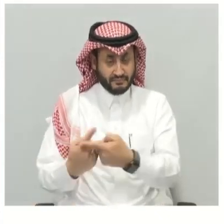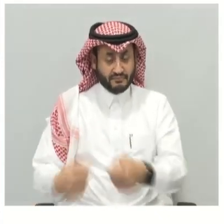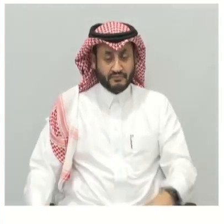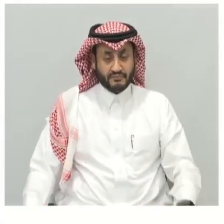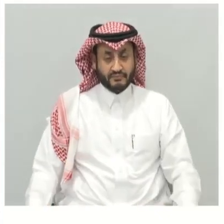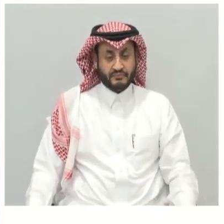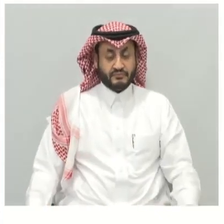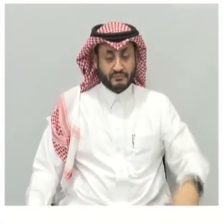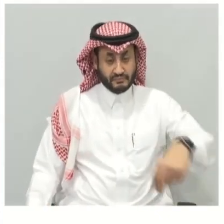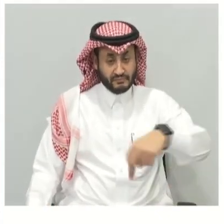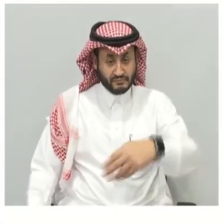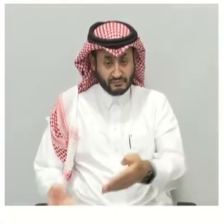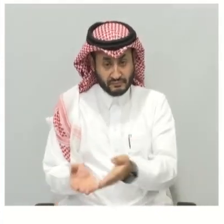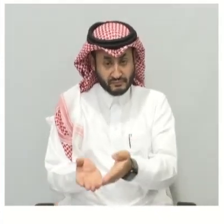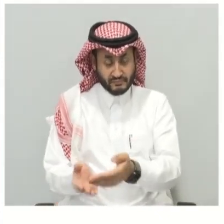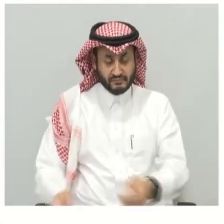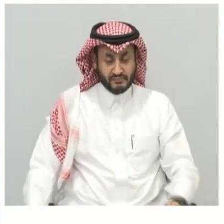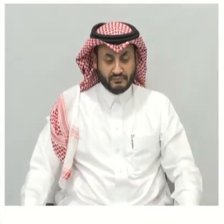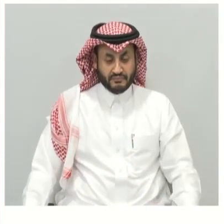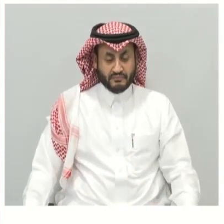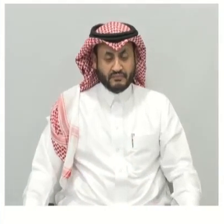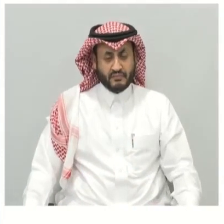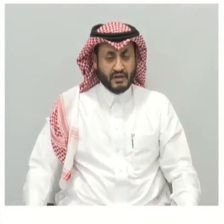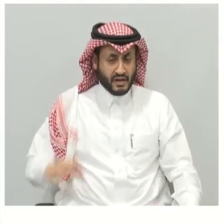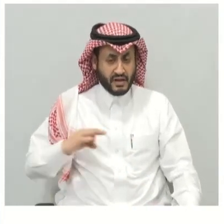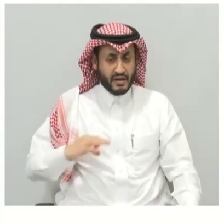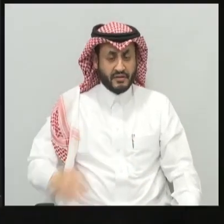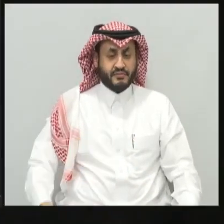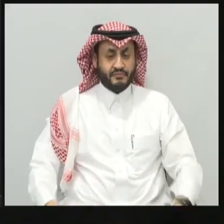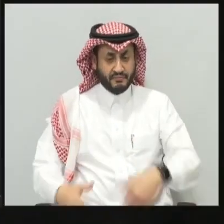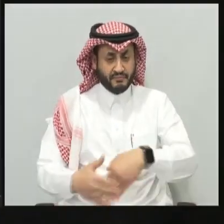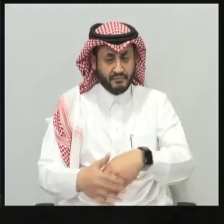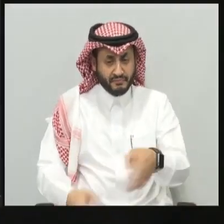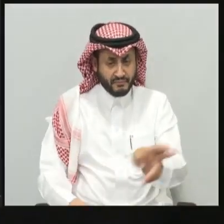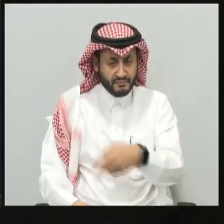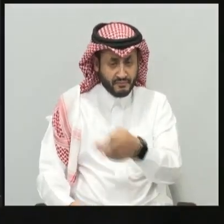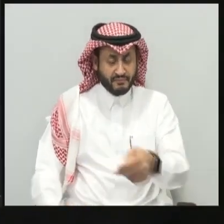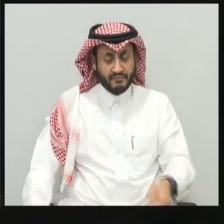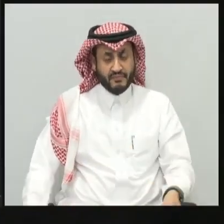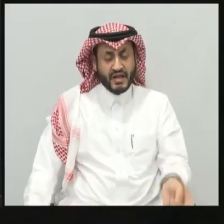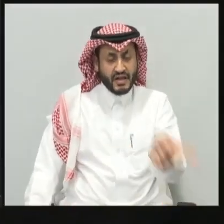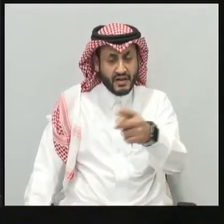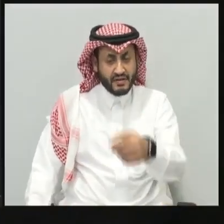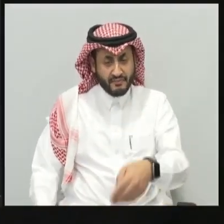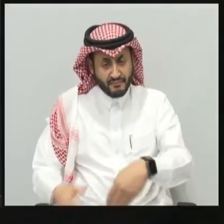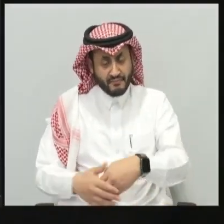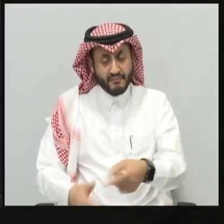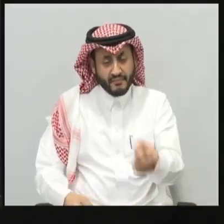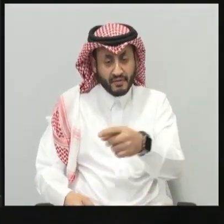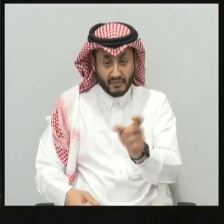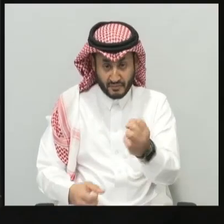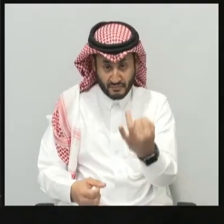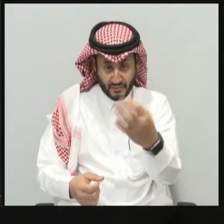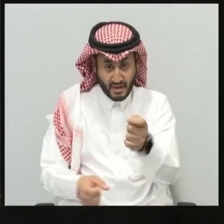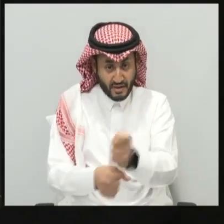student, he goes to school, he likes or he plays tennis, he wants to be a tennis player.